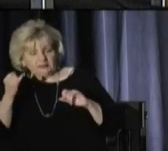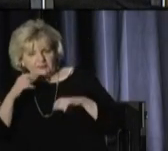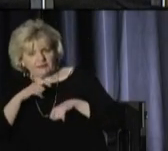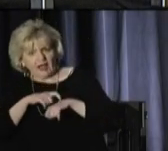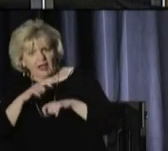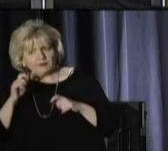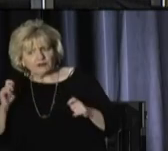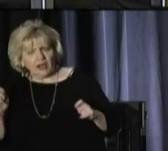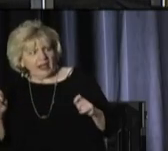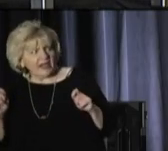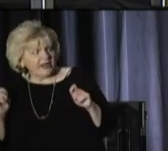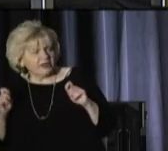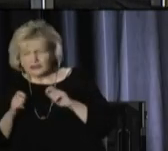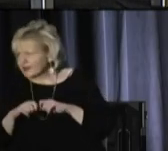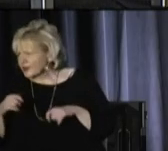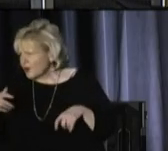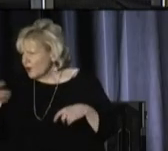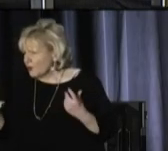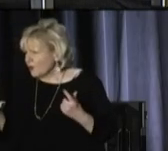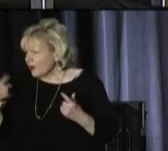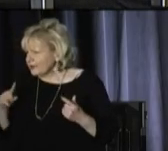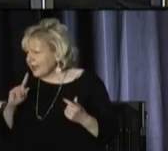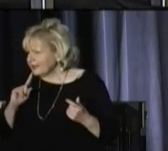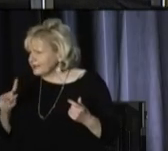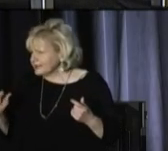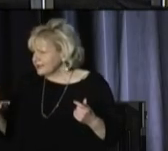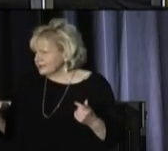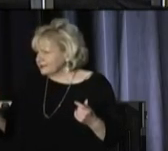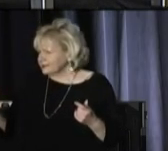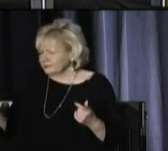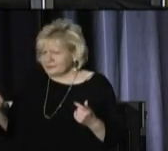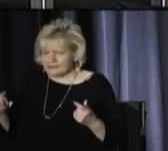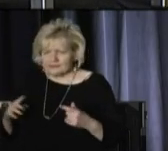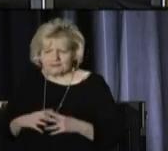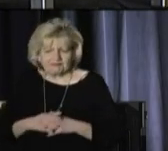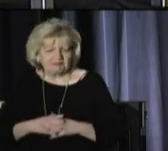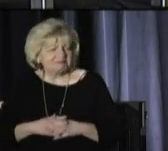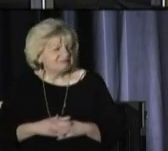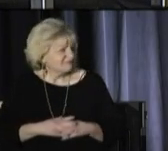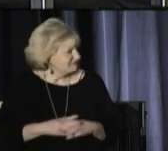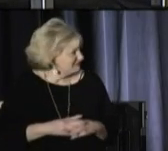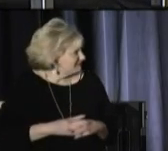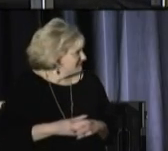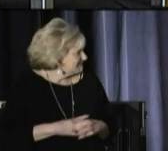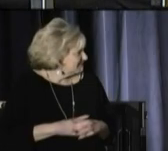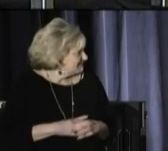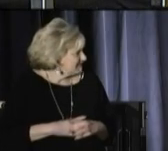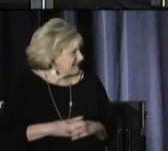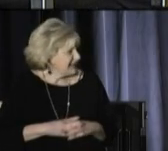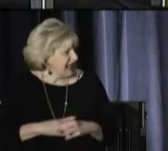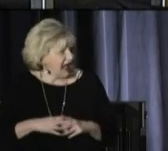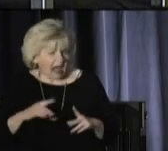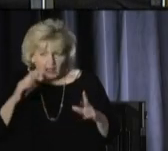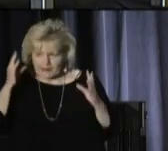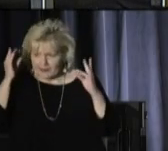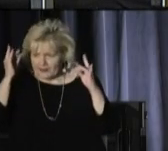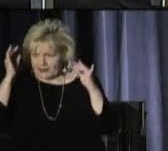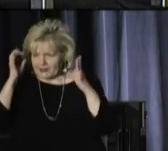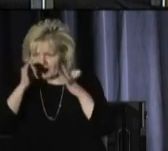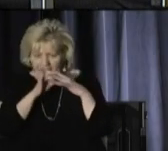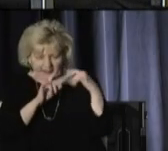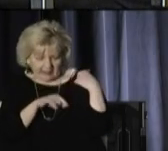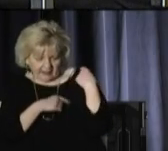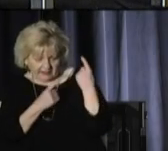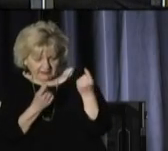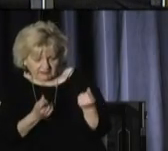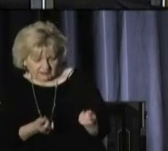just like this, what day is it? Is it a Tuesday again? Yeah. But, you know, and I've been thinking about that lately, because so since,